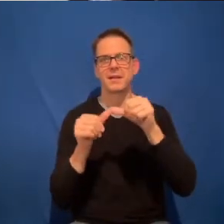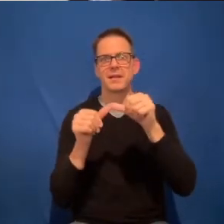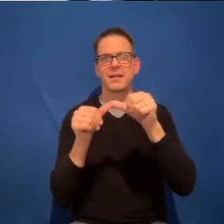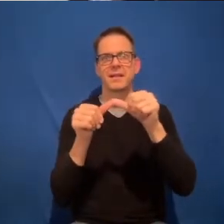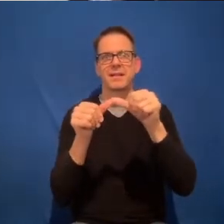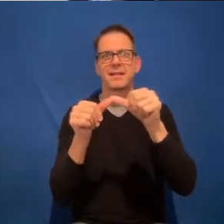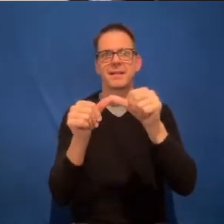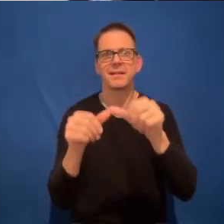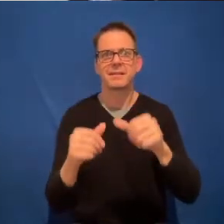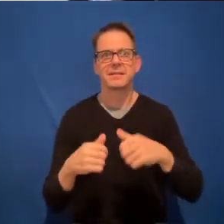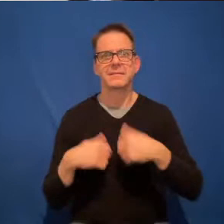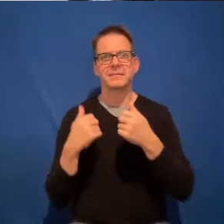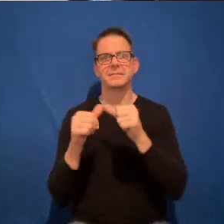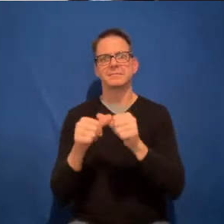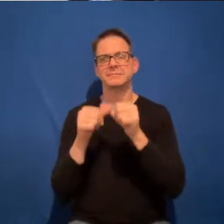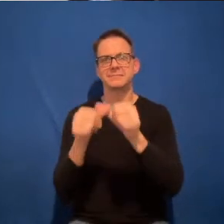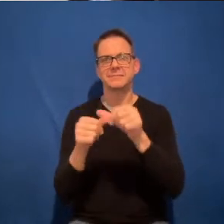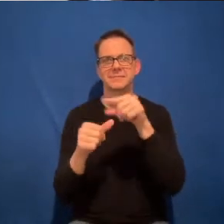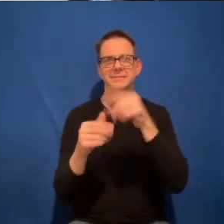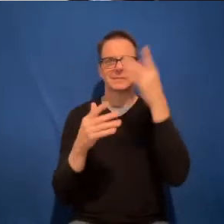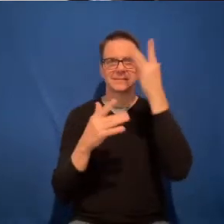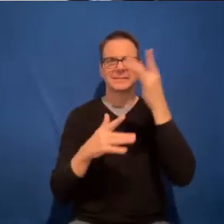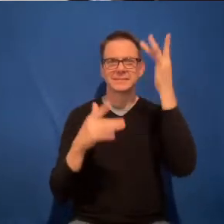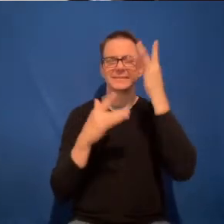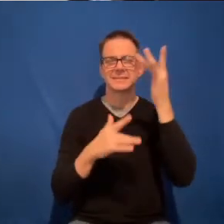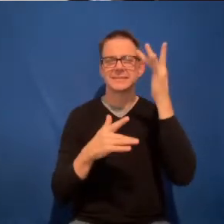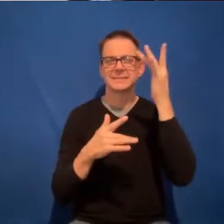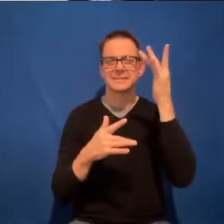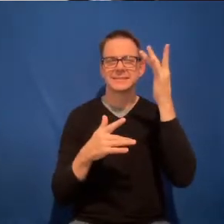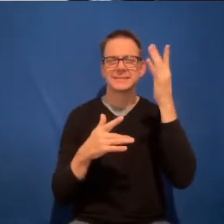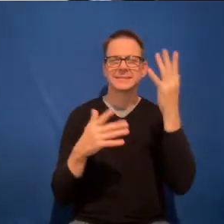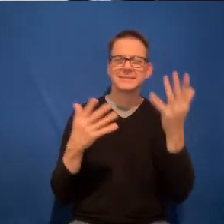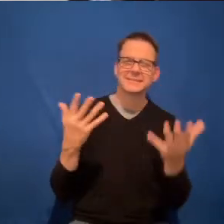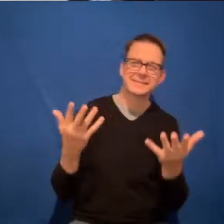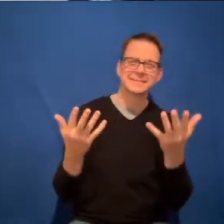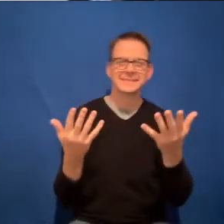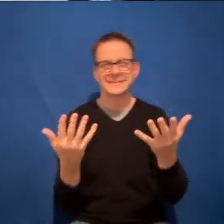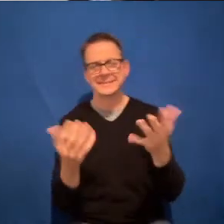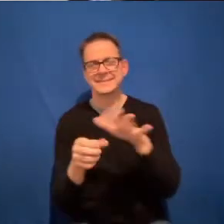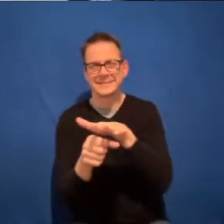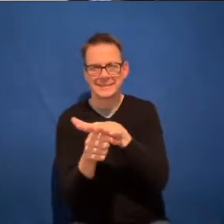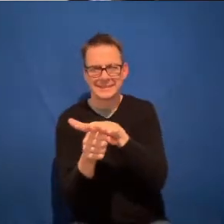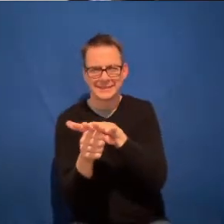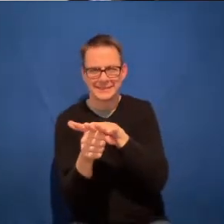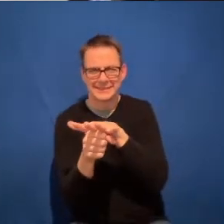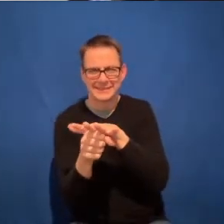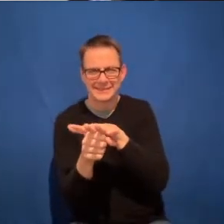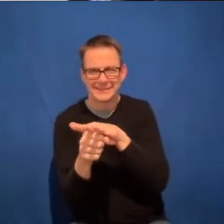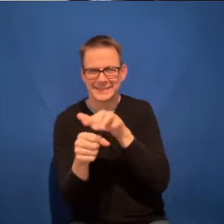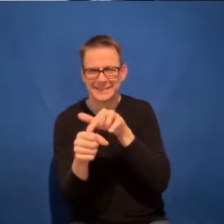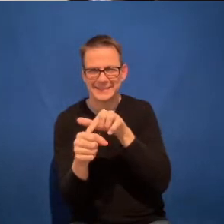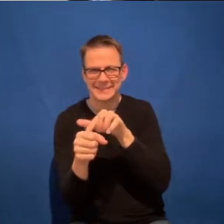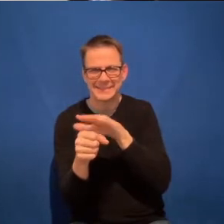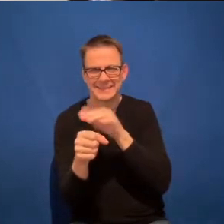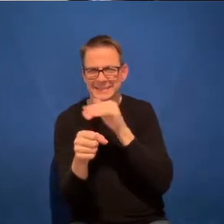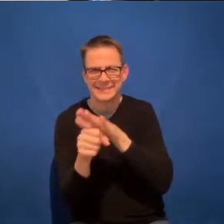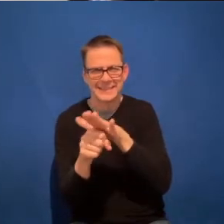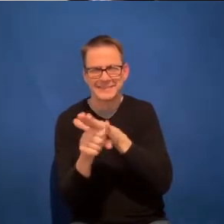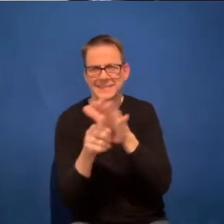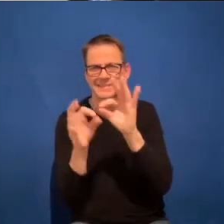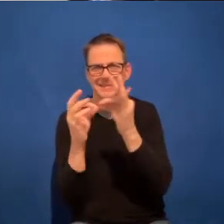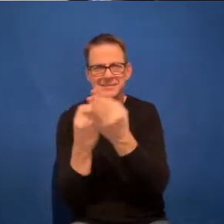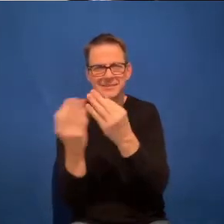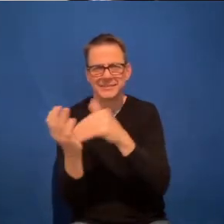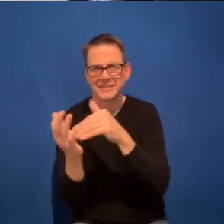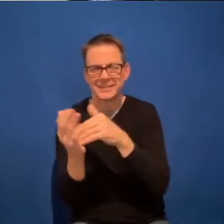think even though we were probably just doing enough to have enough family physicians, and I would probably argue we were short before we got into